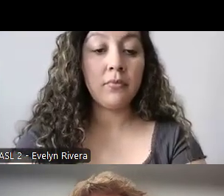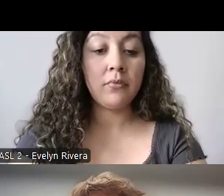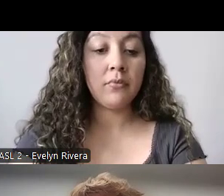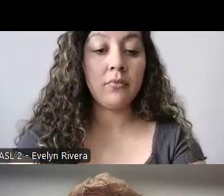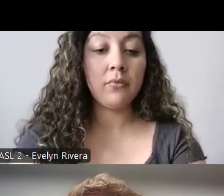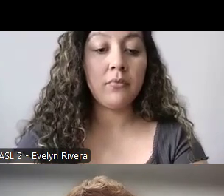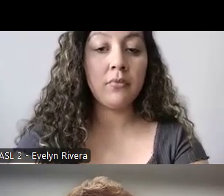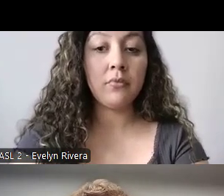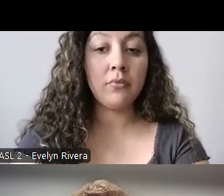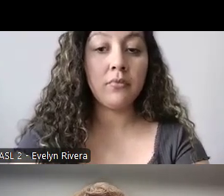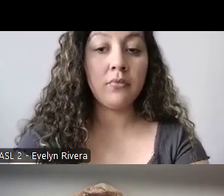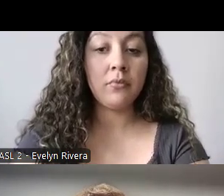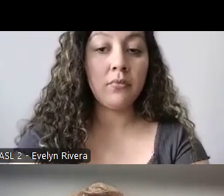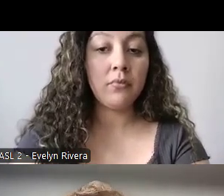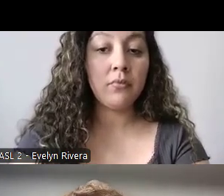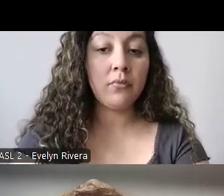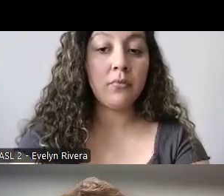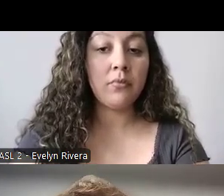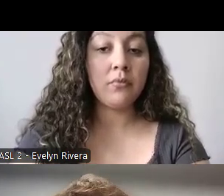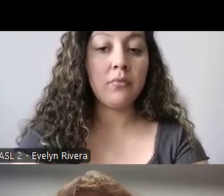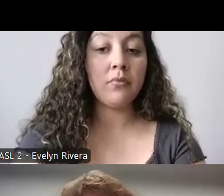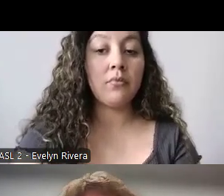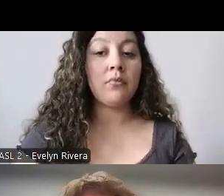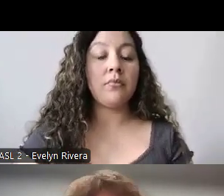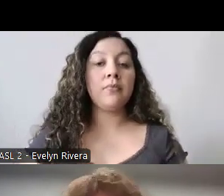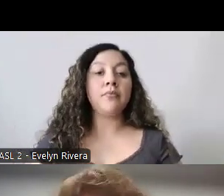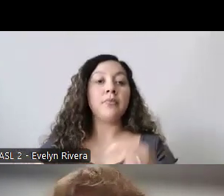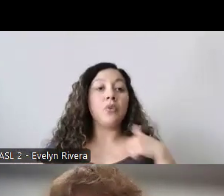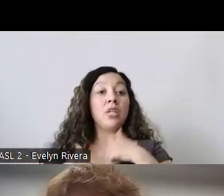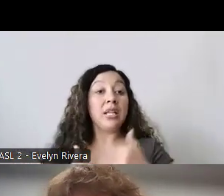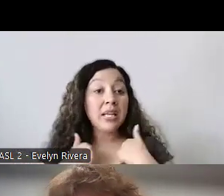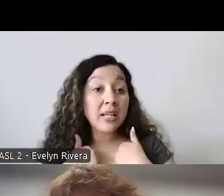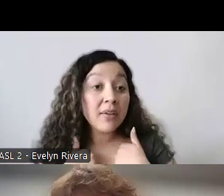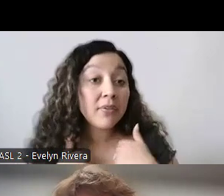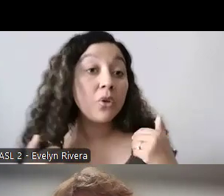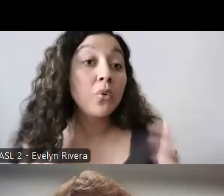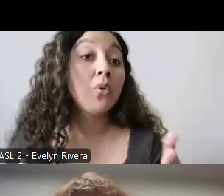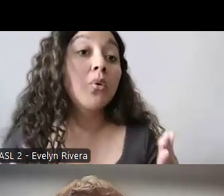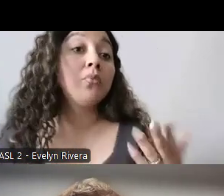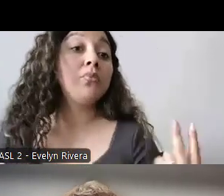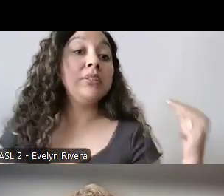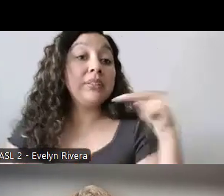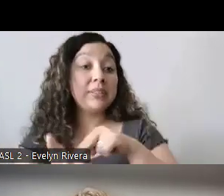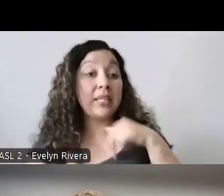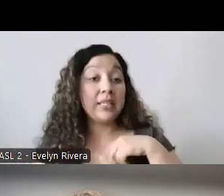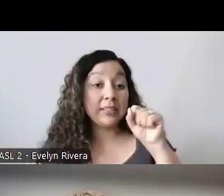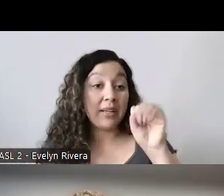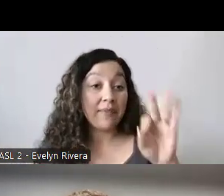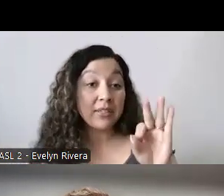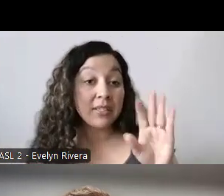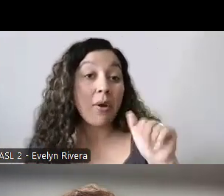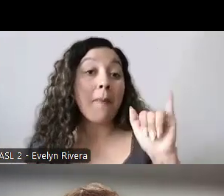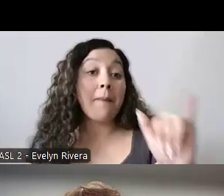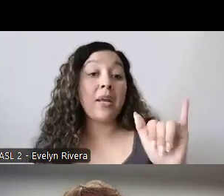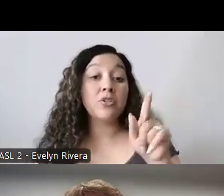do about myself." As we were in a living room with stunning views of the San Francisco Bay, because she was very